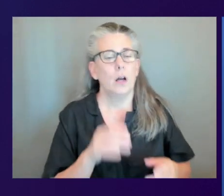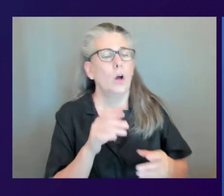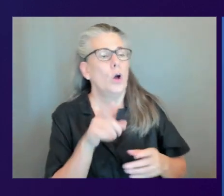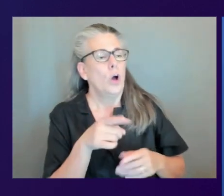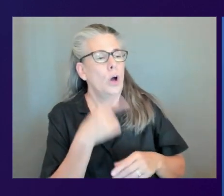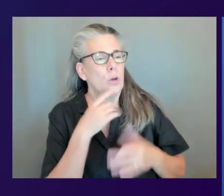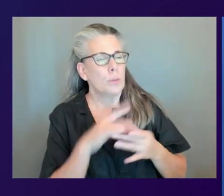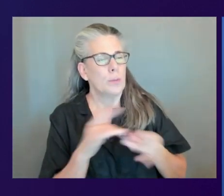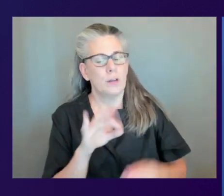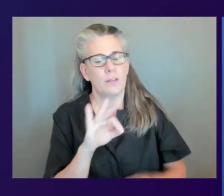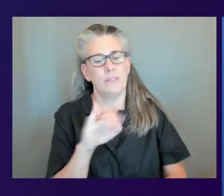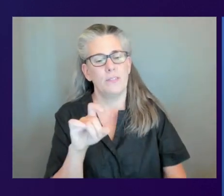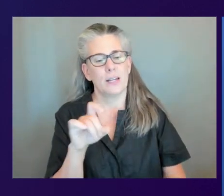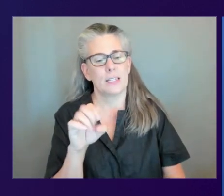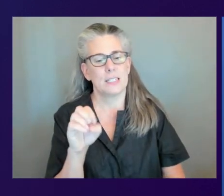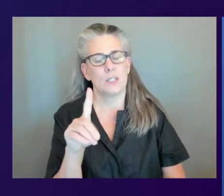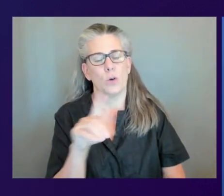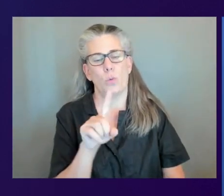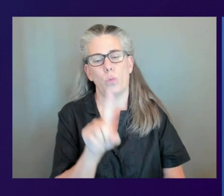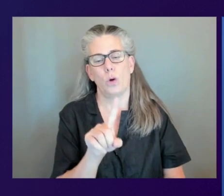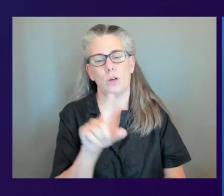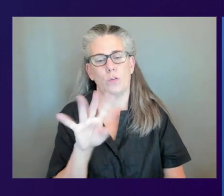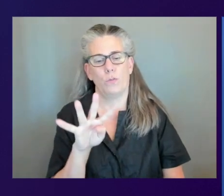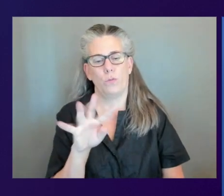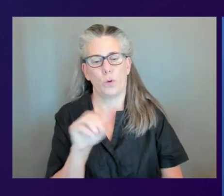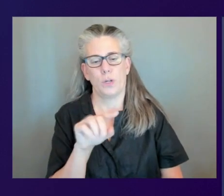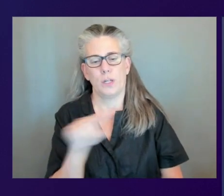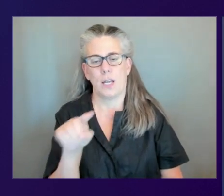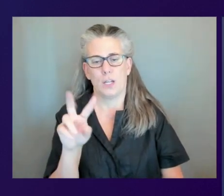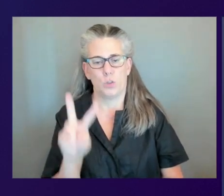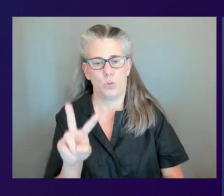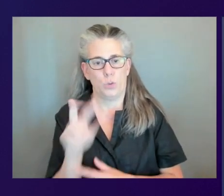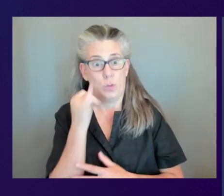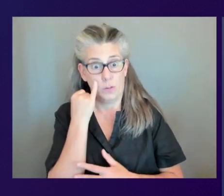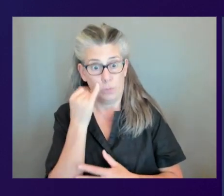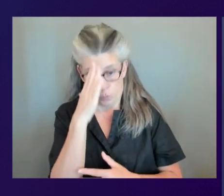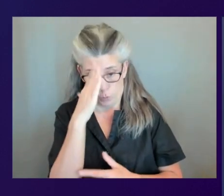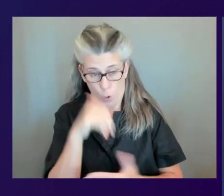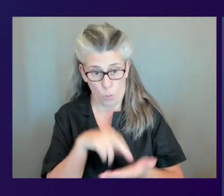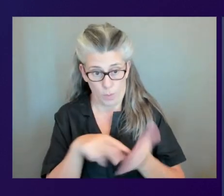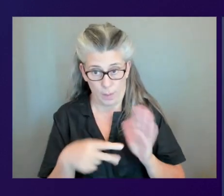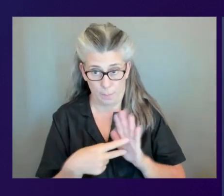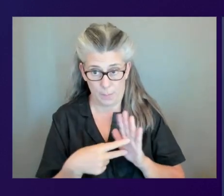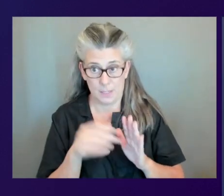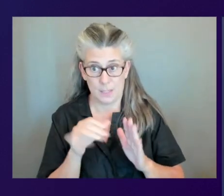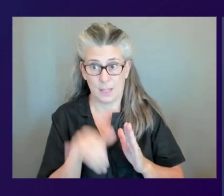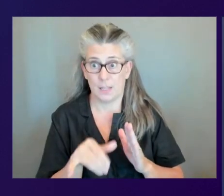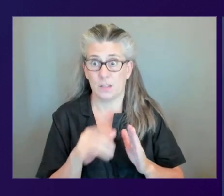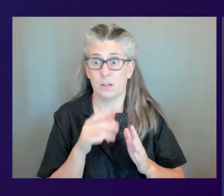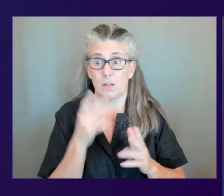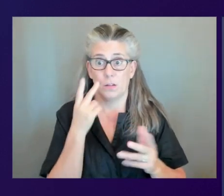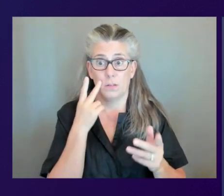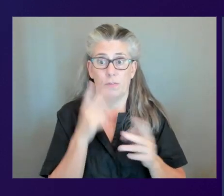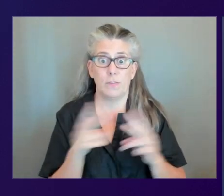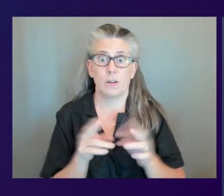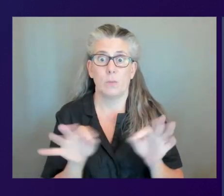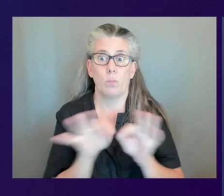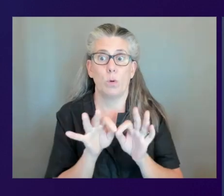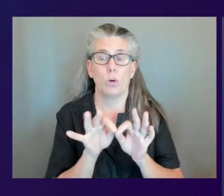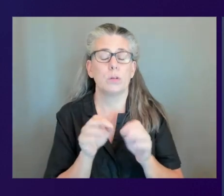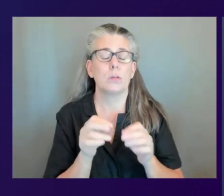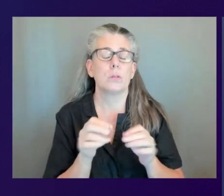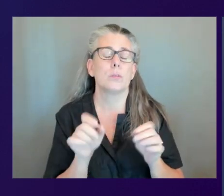140-2. If you know what that is, then it matters to you. Exactly. And that's very, very important, specifically for public